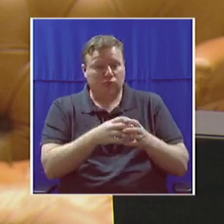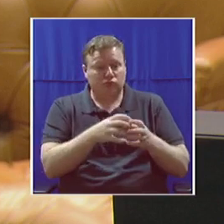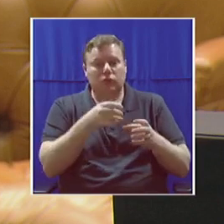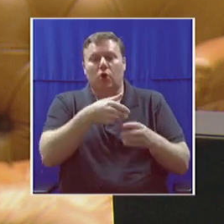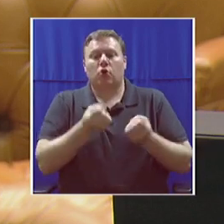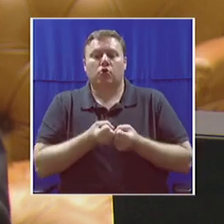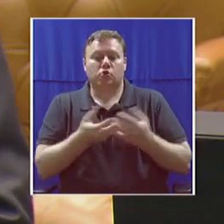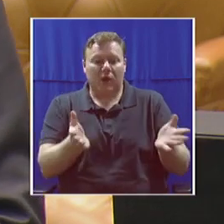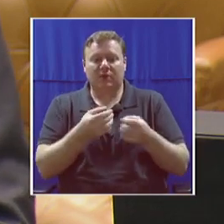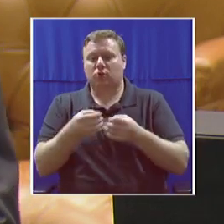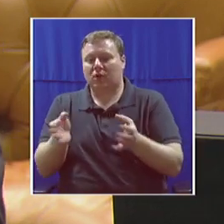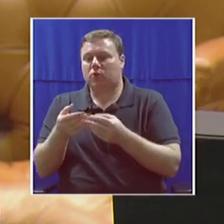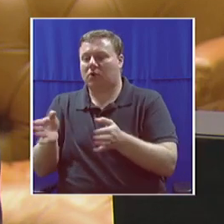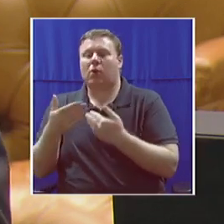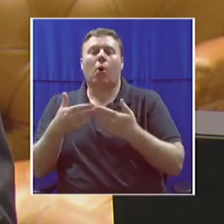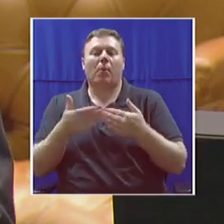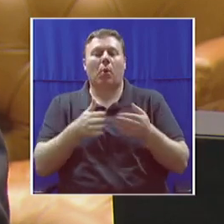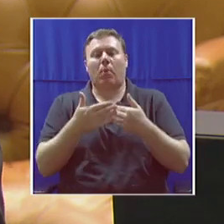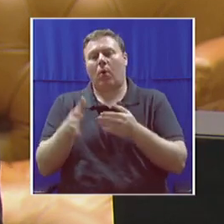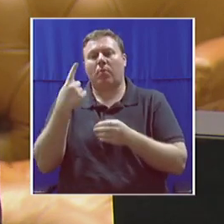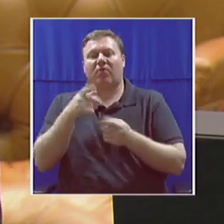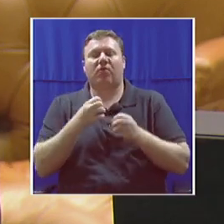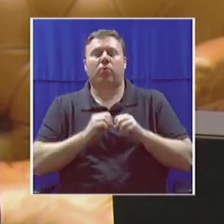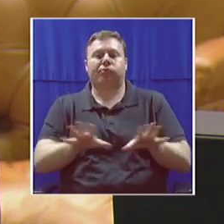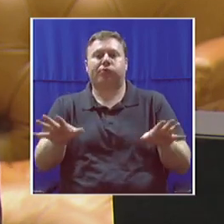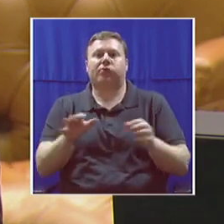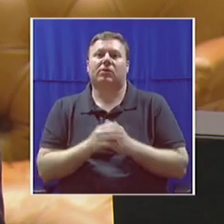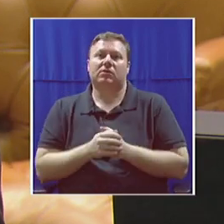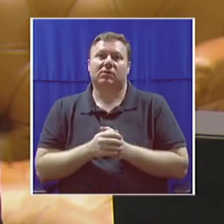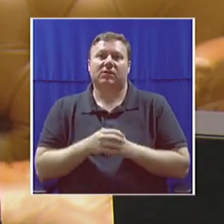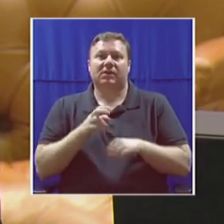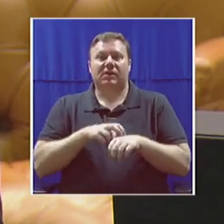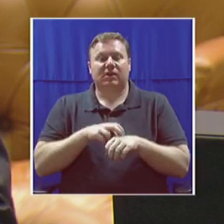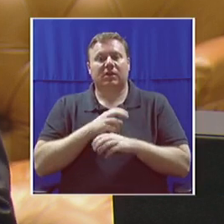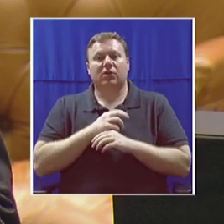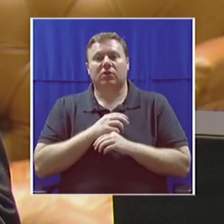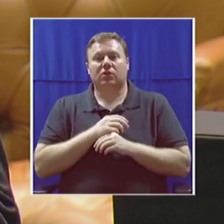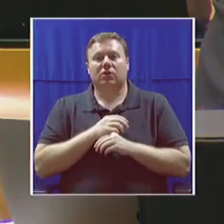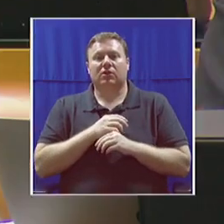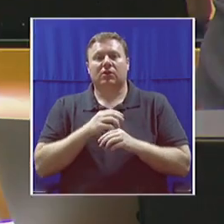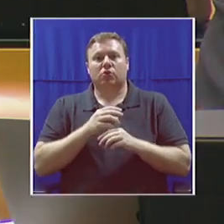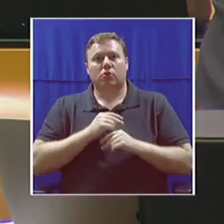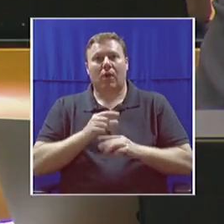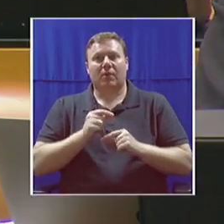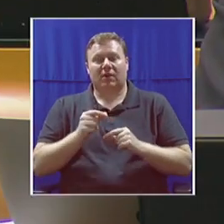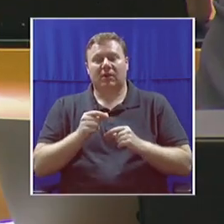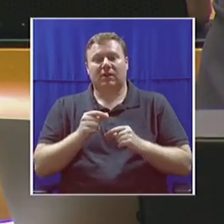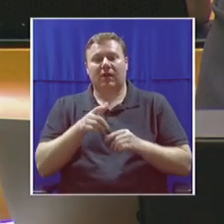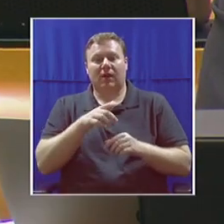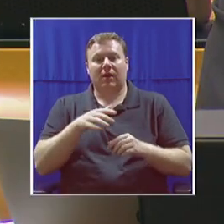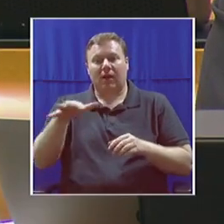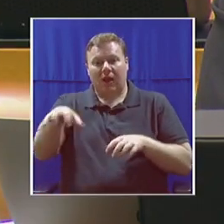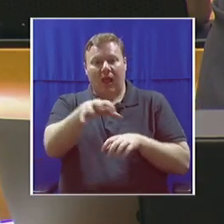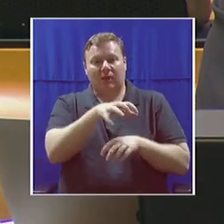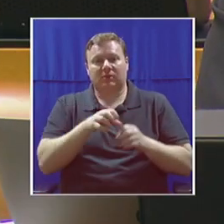president and what we are saying is that we need to rapidly release particular land so this is